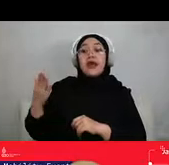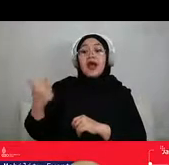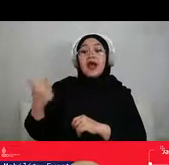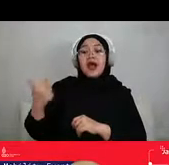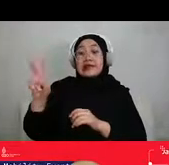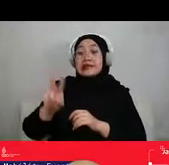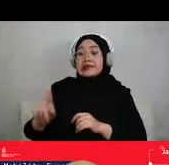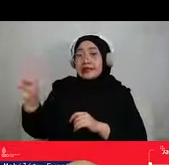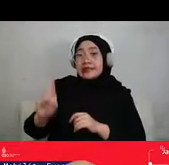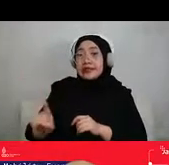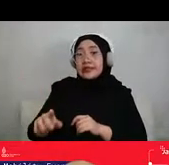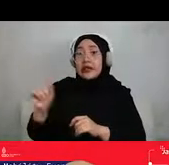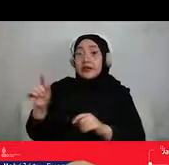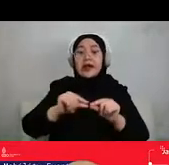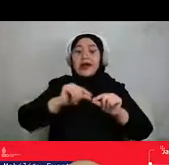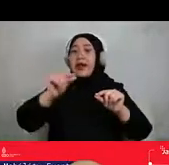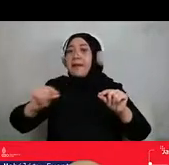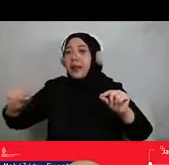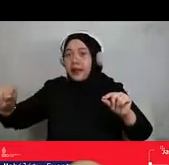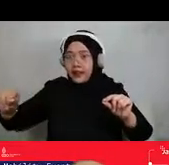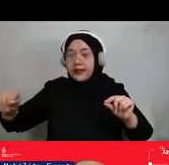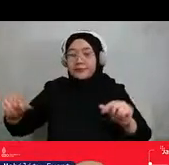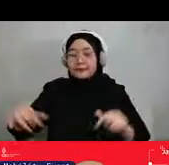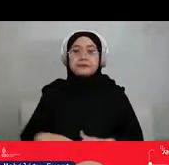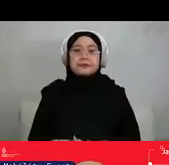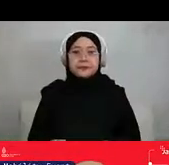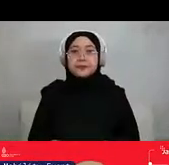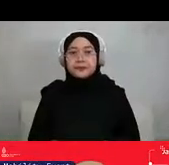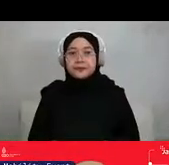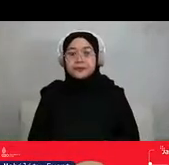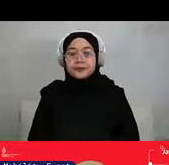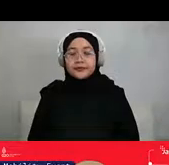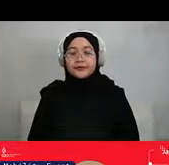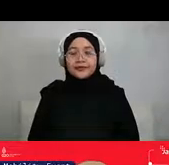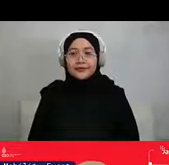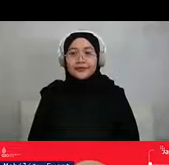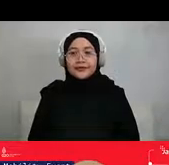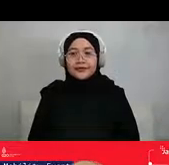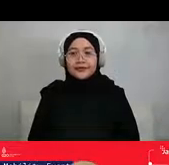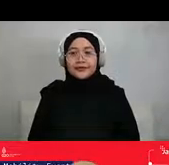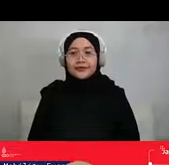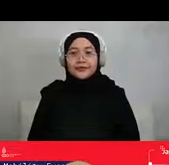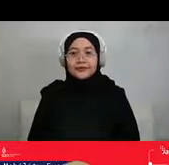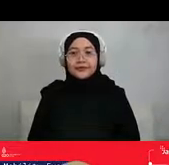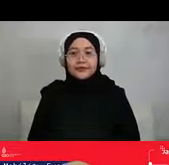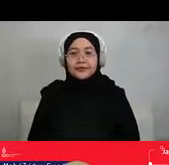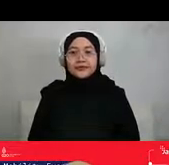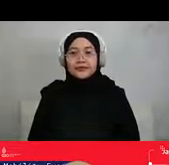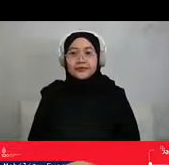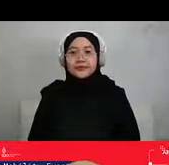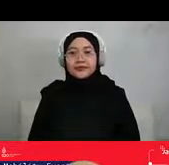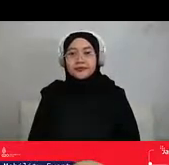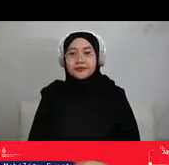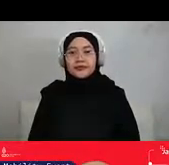that the bus may see in terms of operation. But their primary source is the overhead